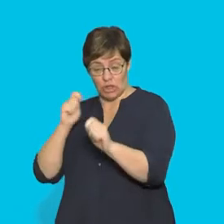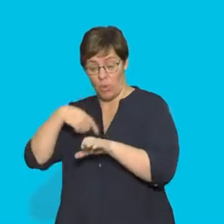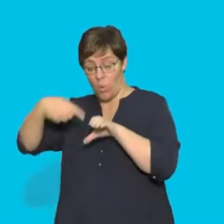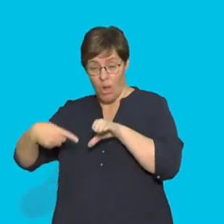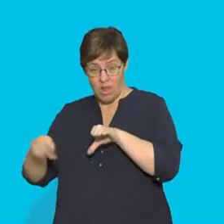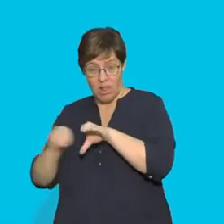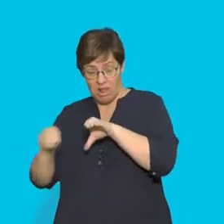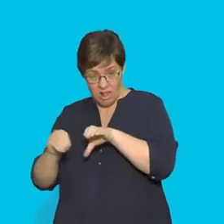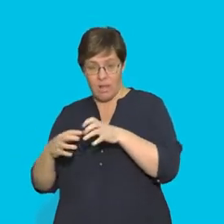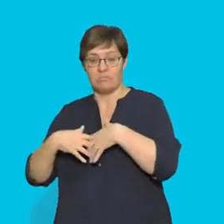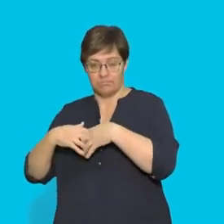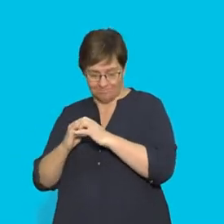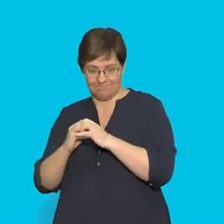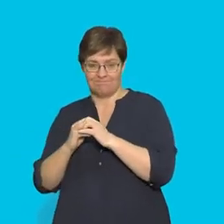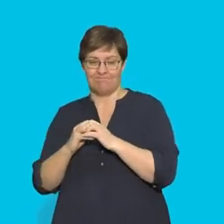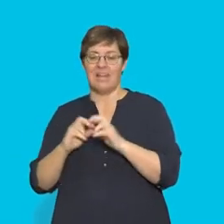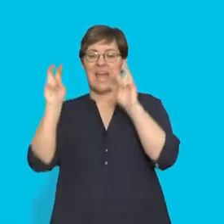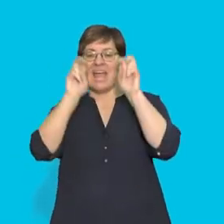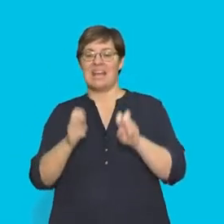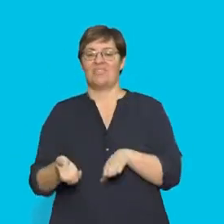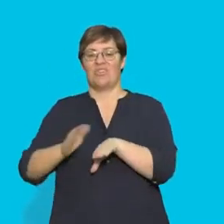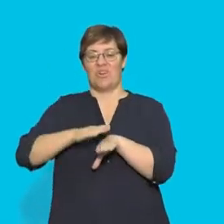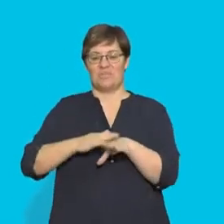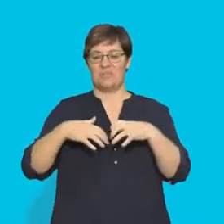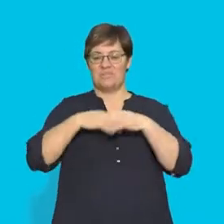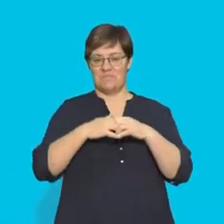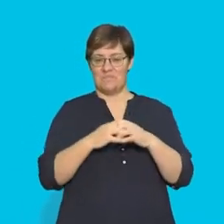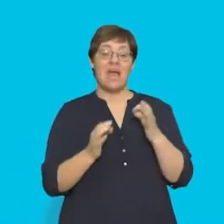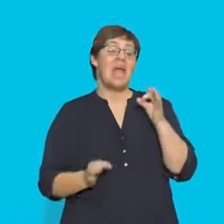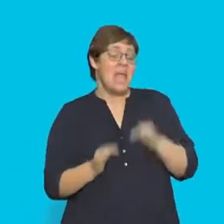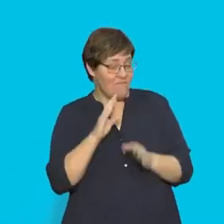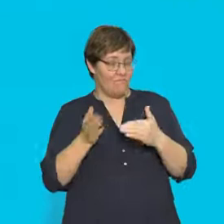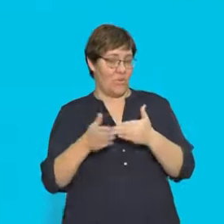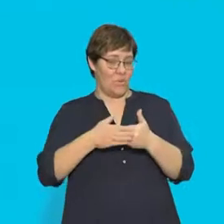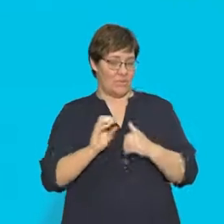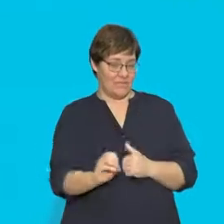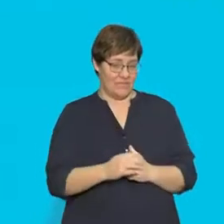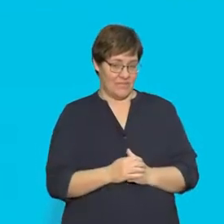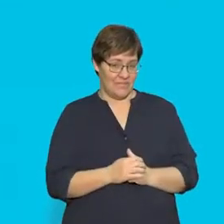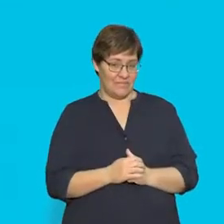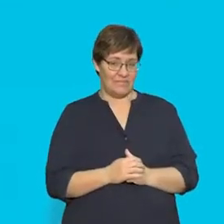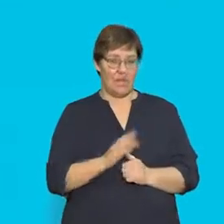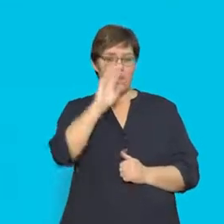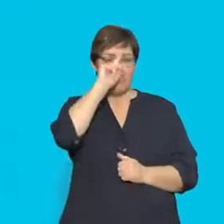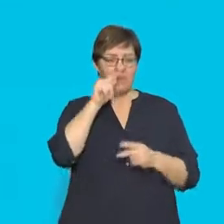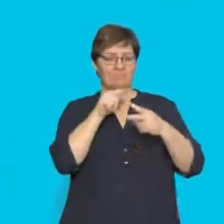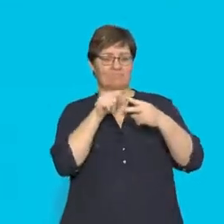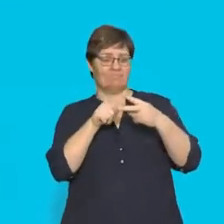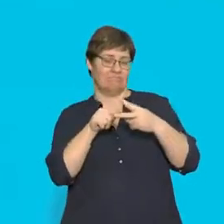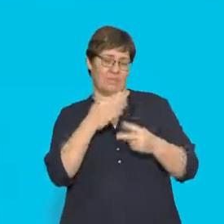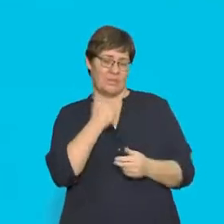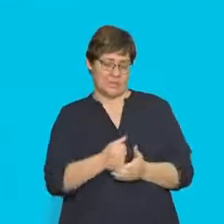coil will create an electric current if it's a closed loop. So please remember those two